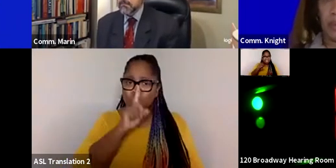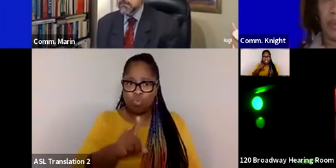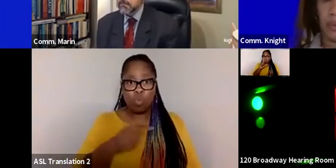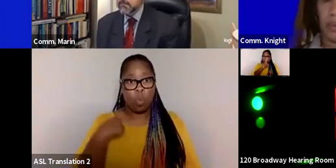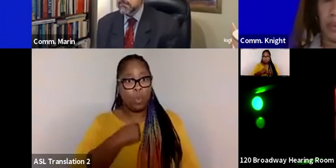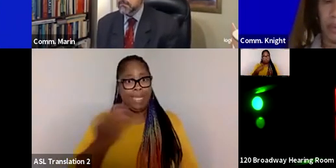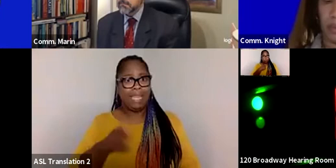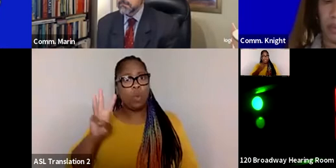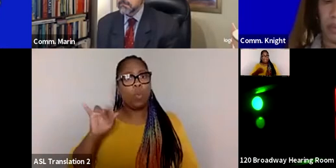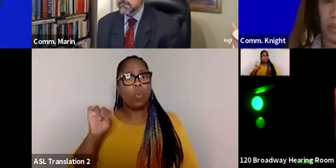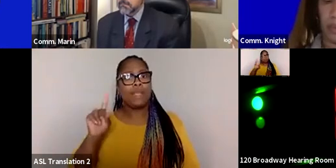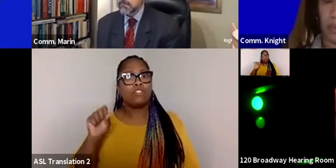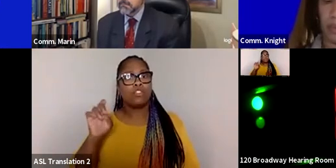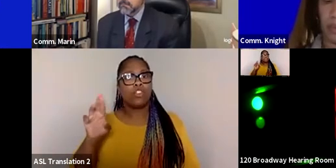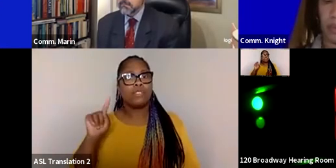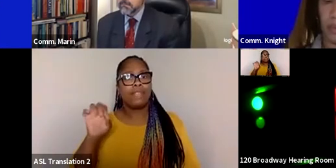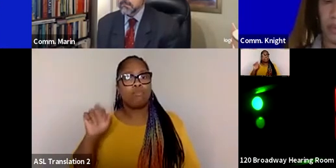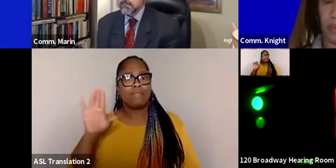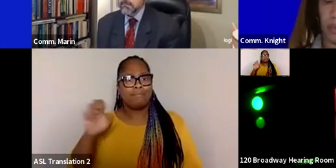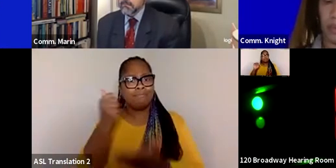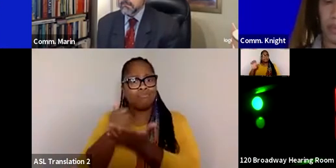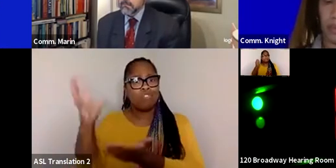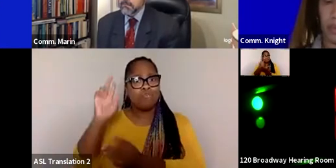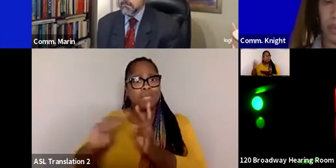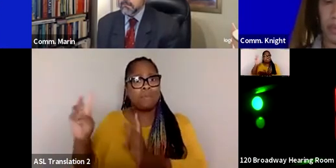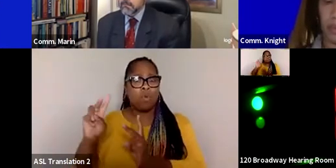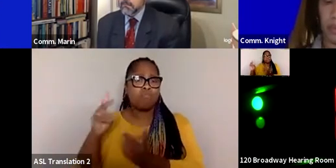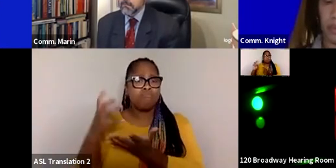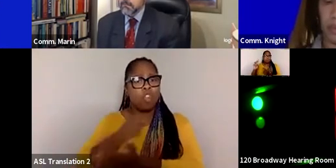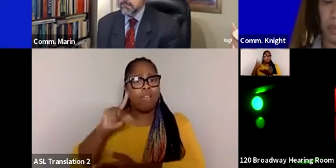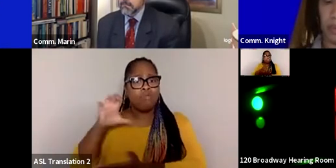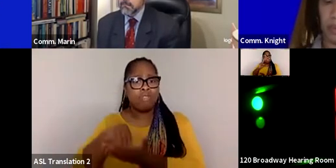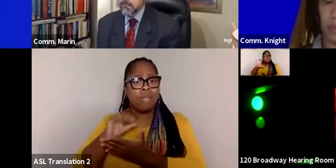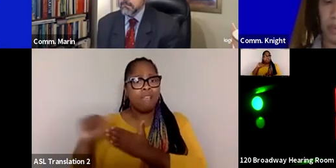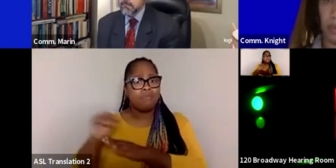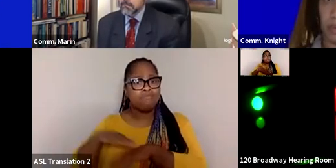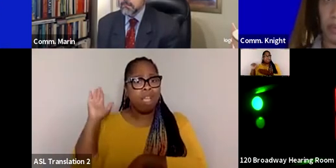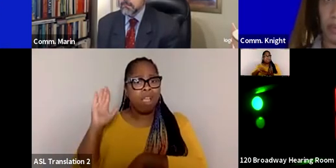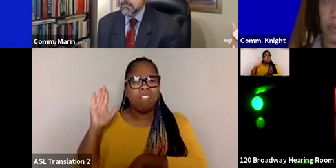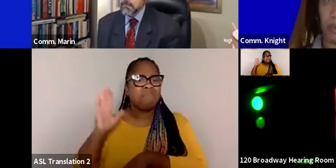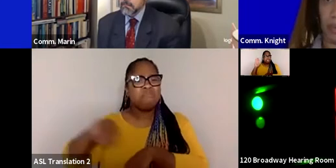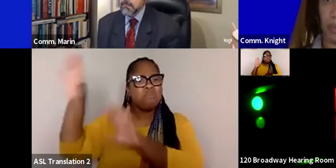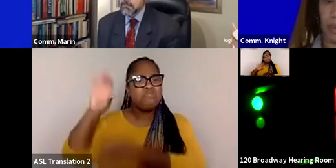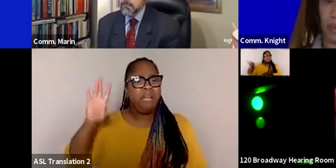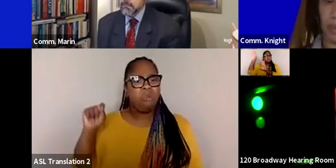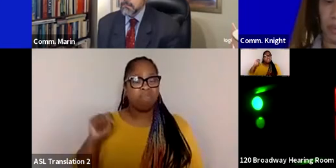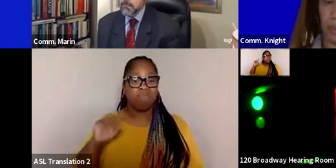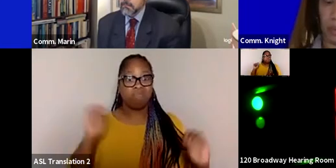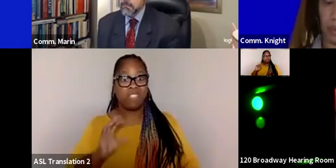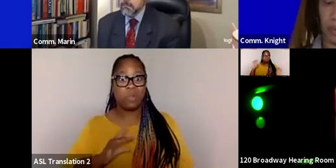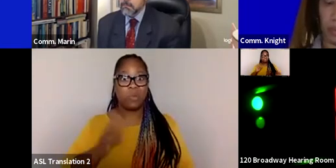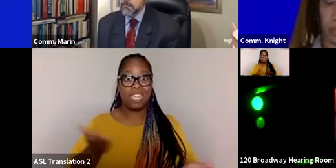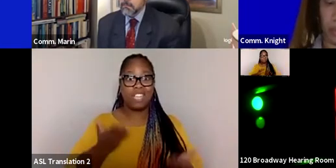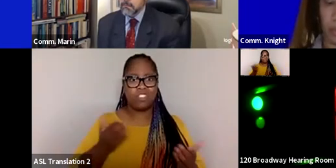Terrace. Everyone I know that has six figures, they're moving out of the neighborhood. There's no amenities here. The only amenity here is the park. We are in a